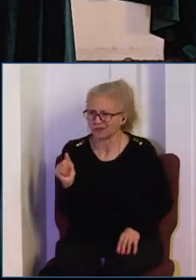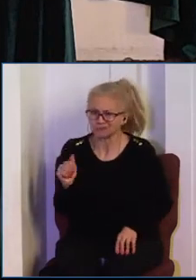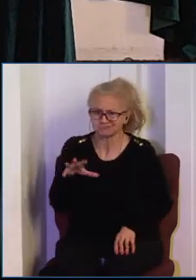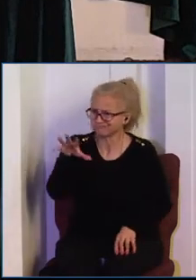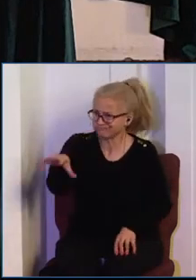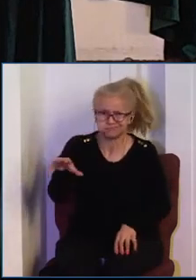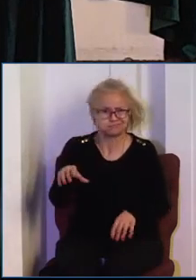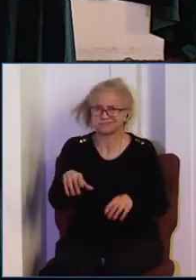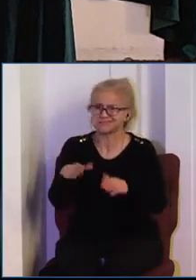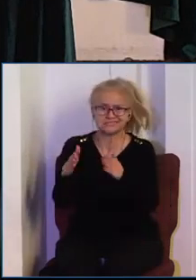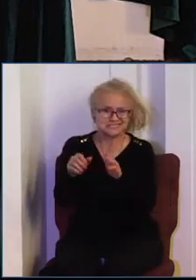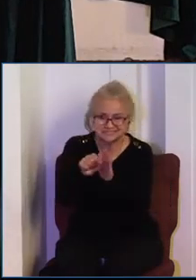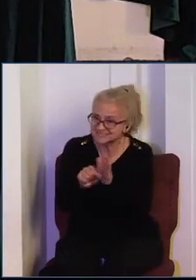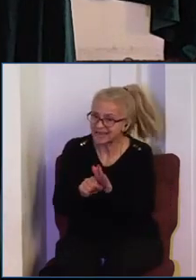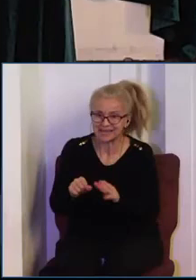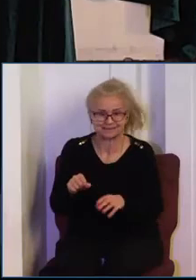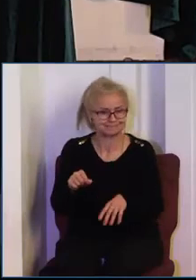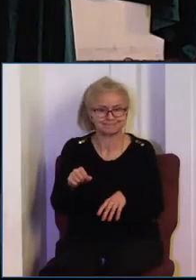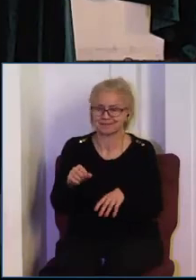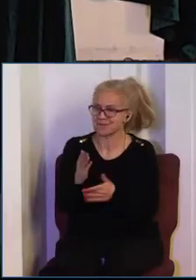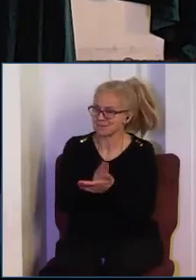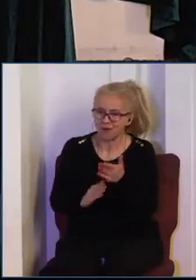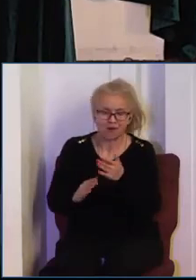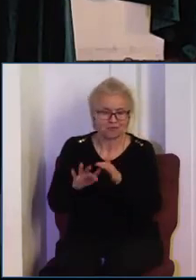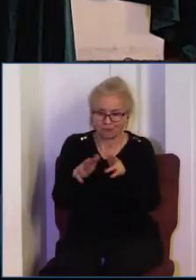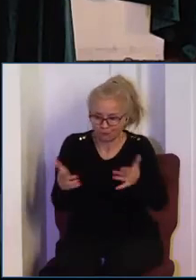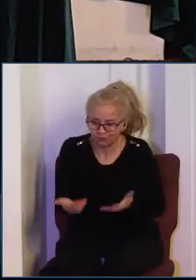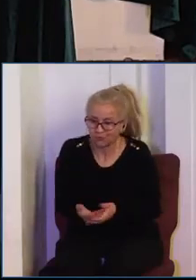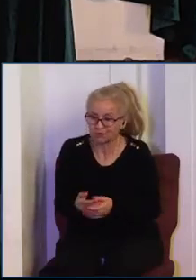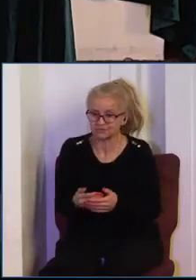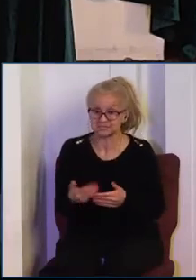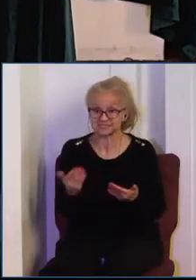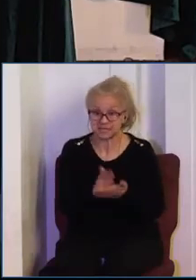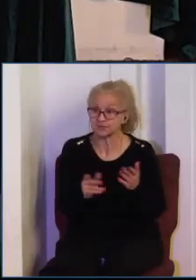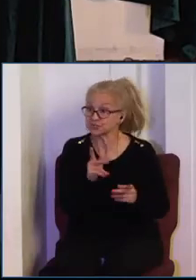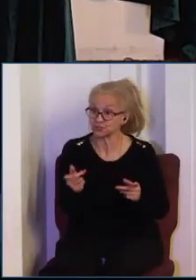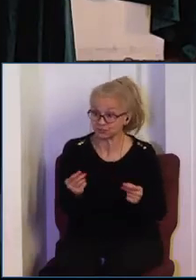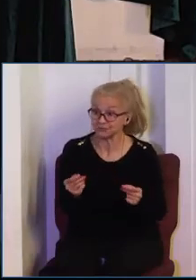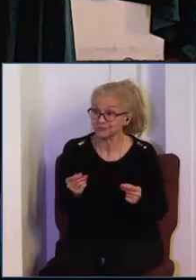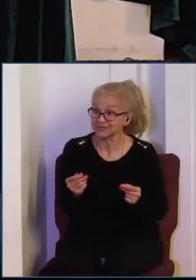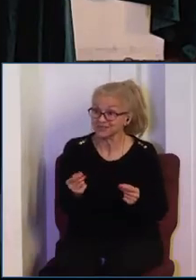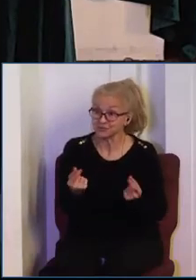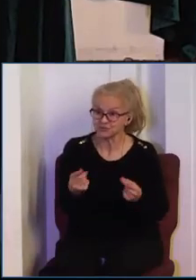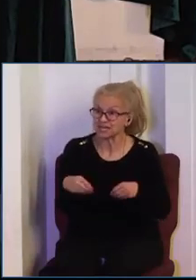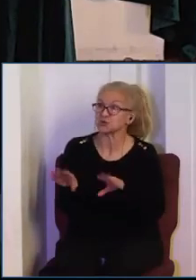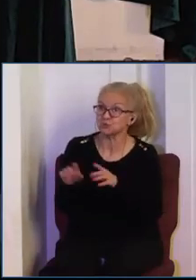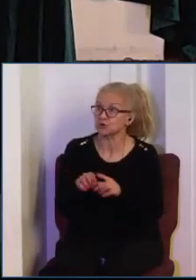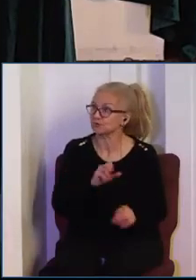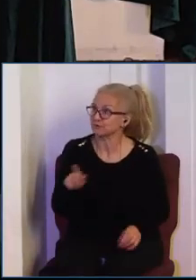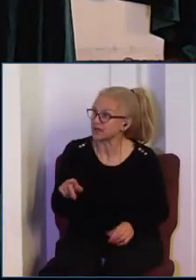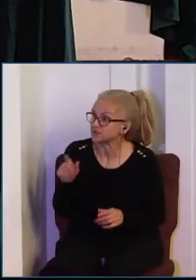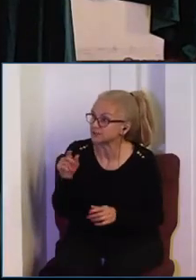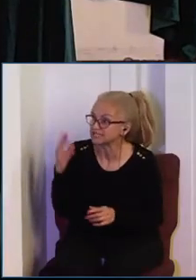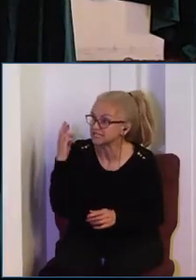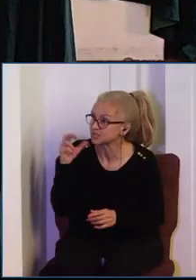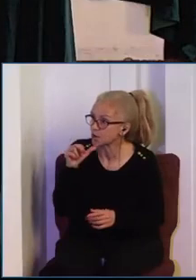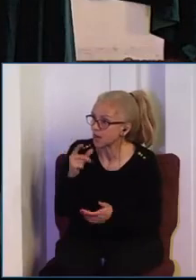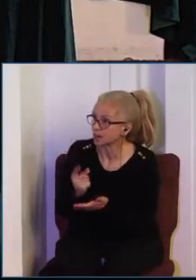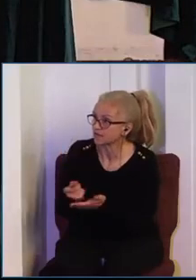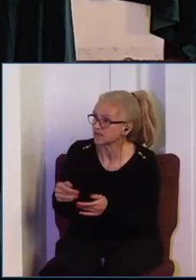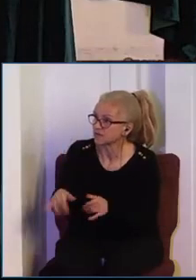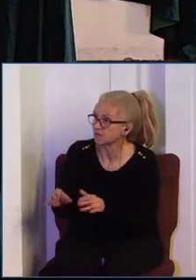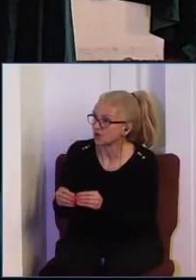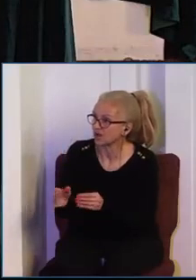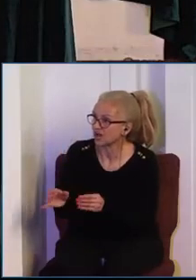in a different state. Some of you did that before you loved somebody, and then you didn't love them after all and had to move back home. I've heard